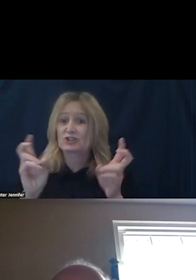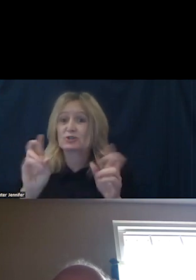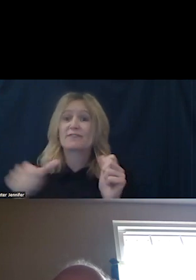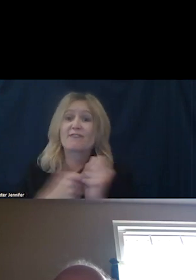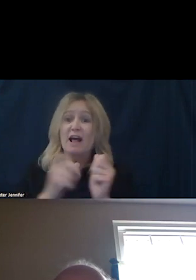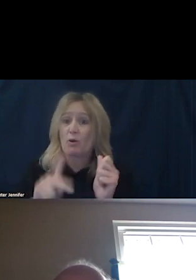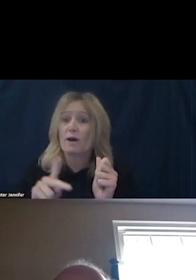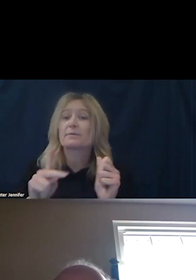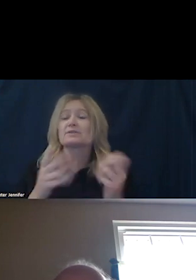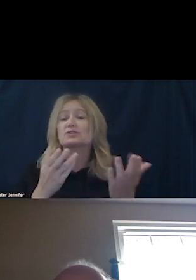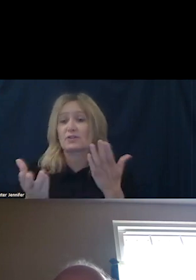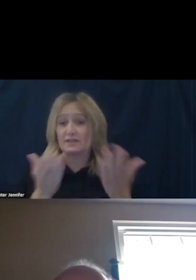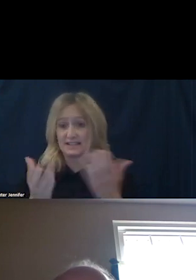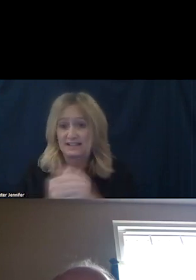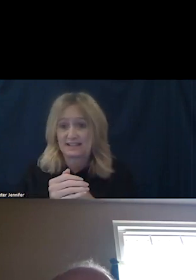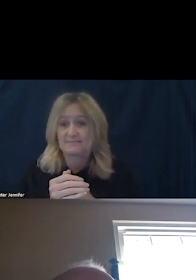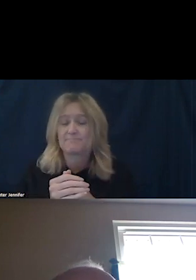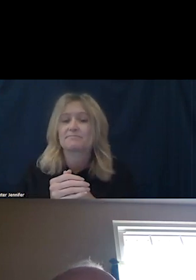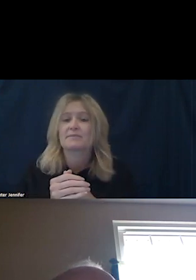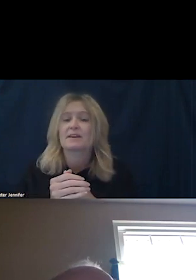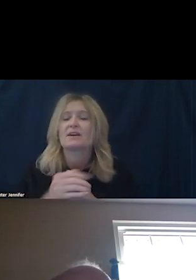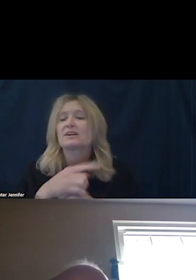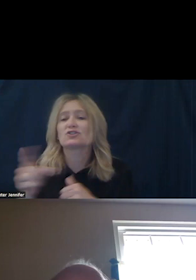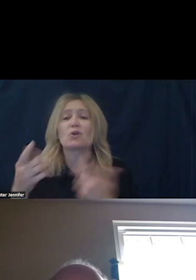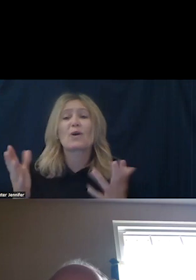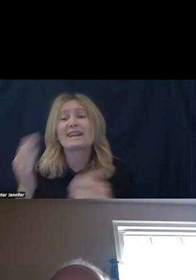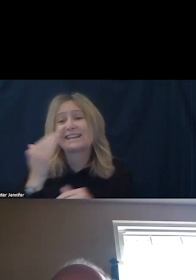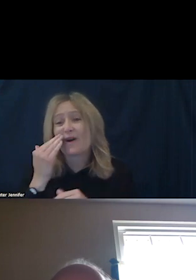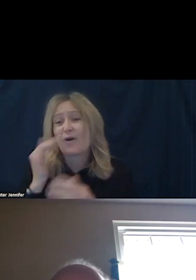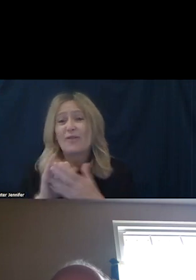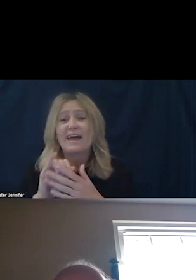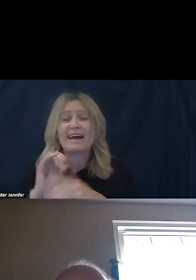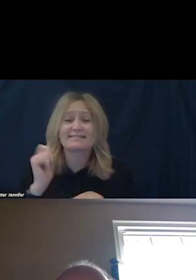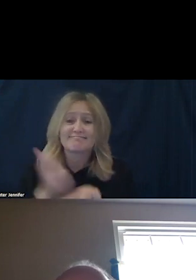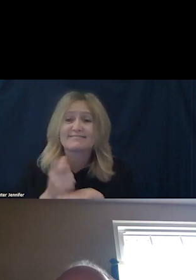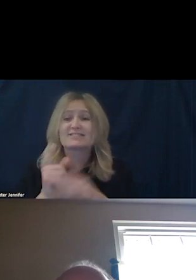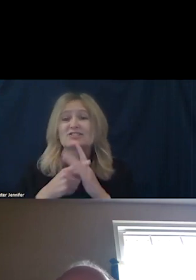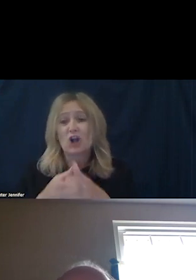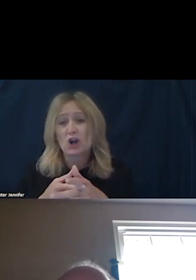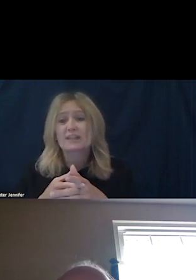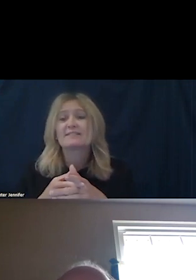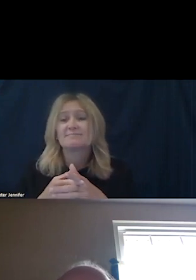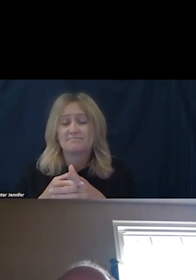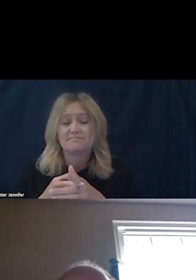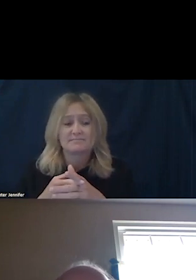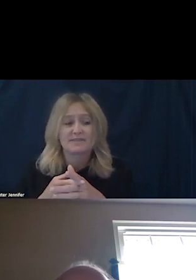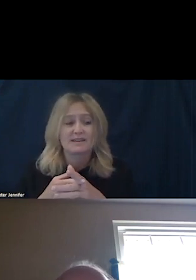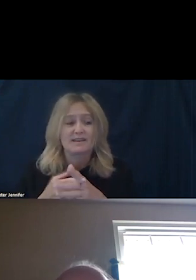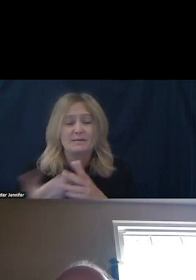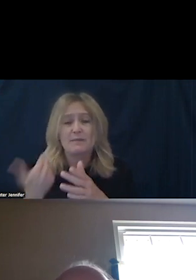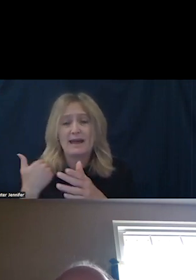services. And as you know, as many of you know, that initiative started when the